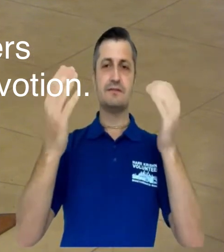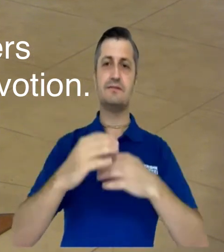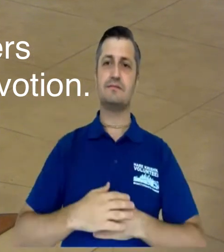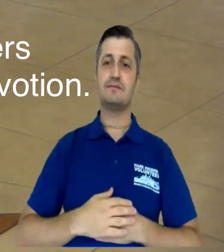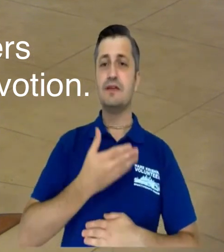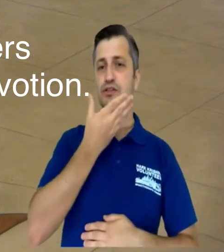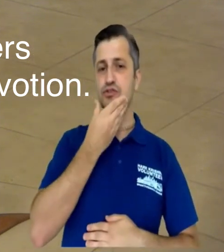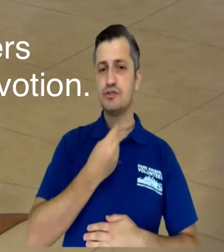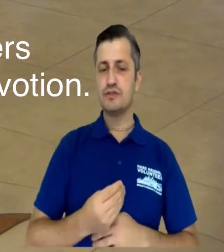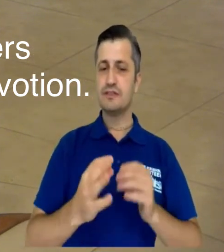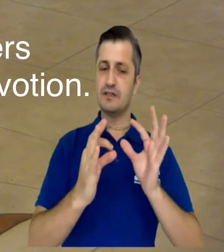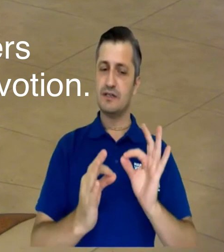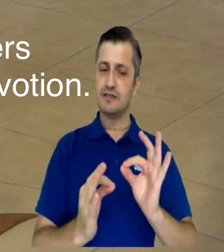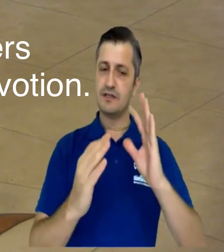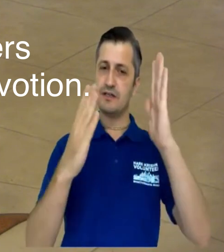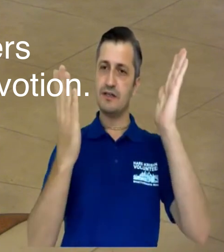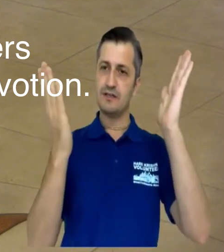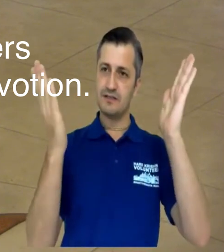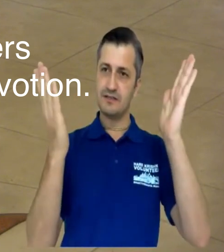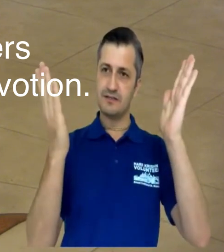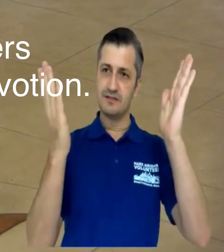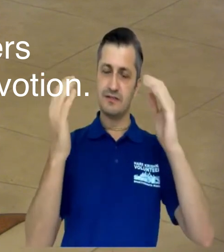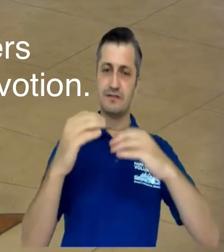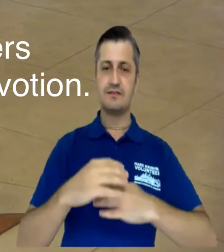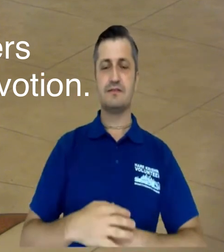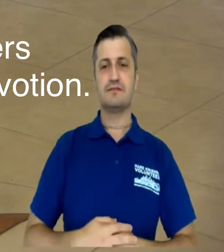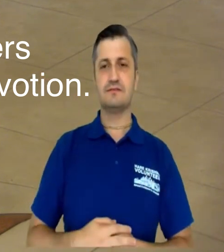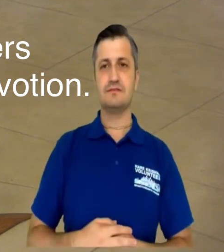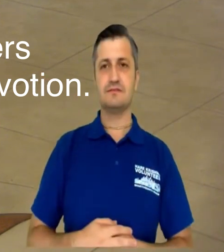Shri Advaita Gadadhara